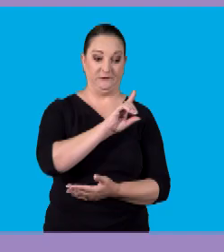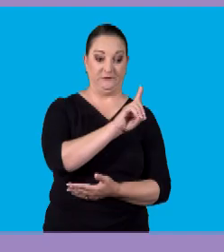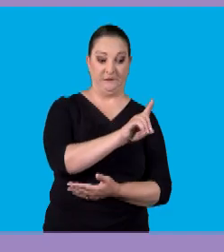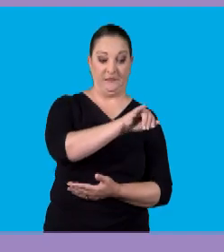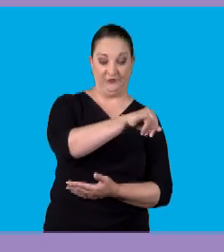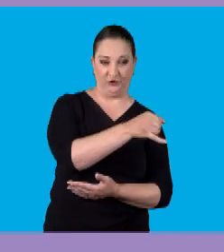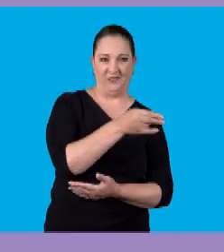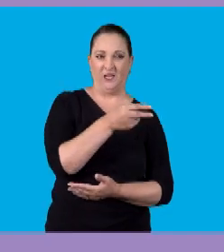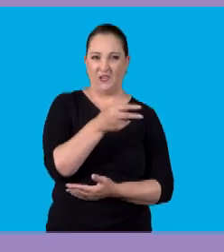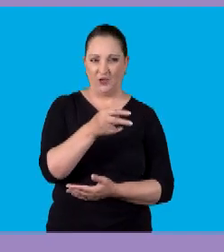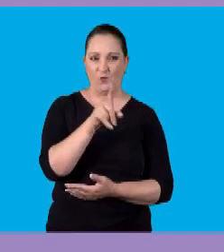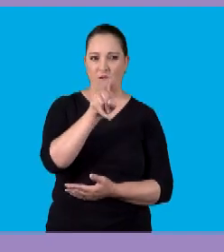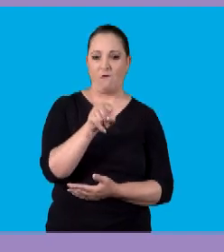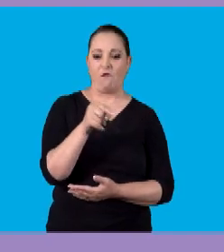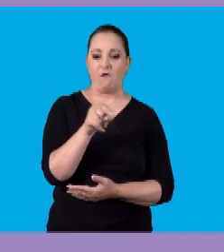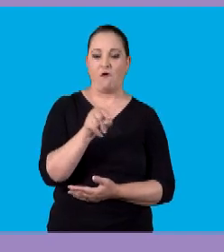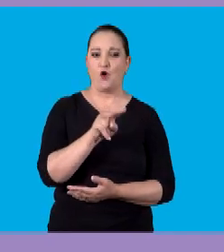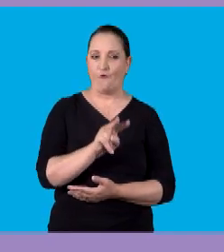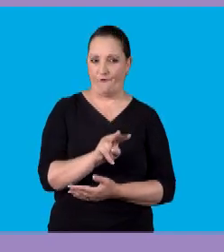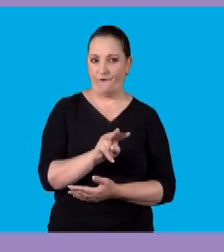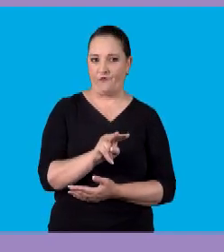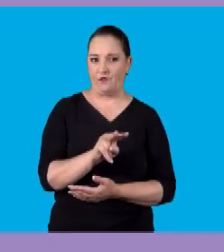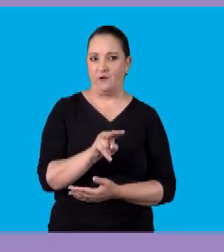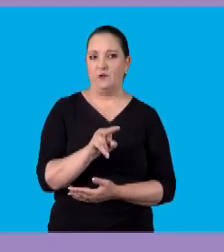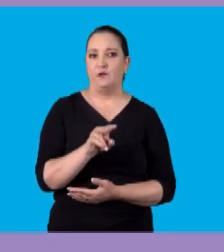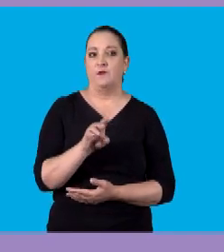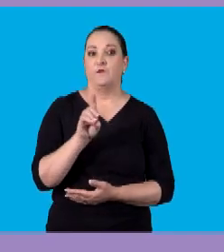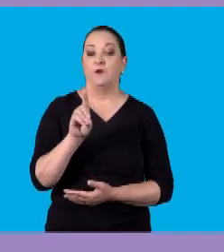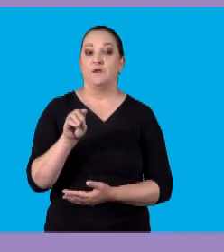that DJ will be equals to 3